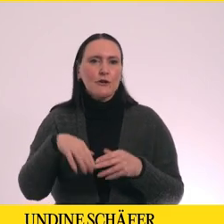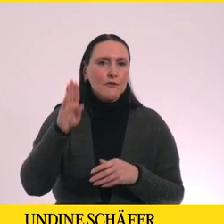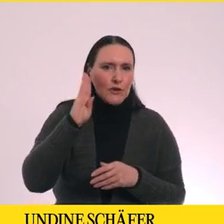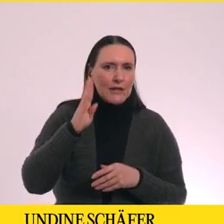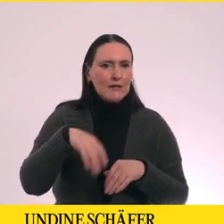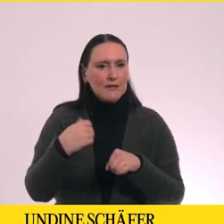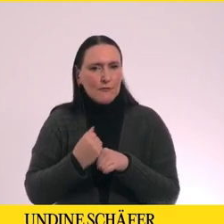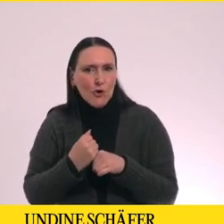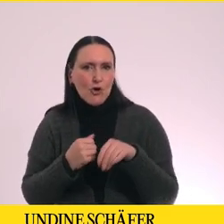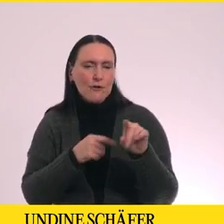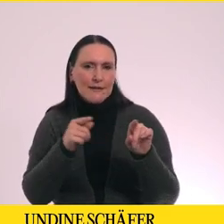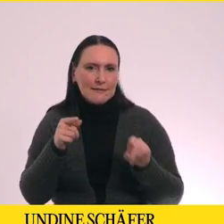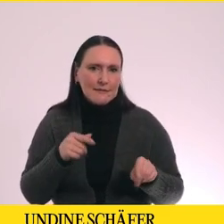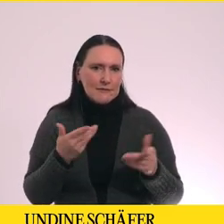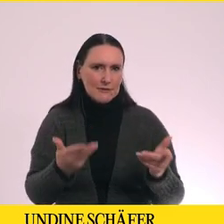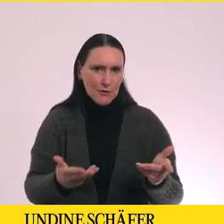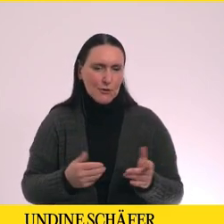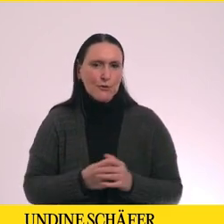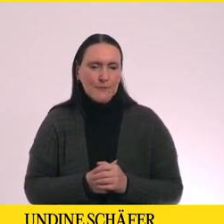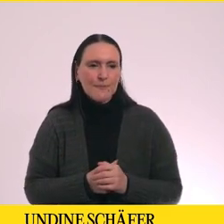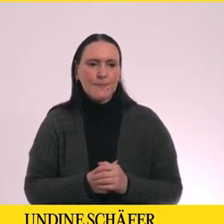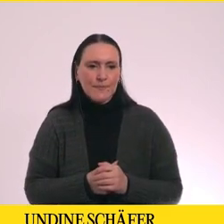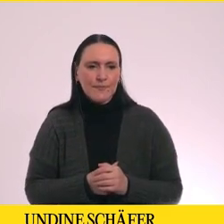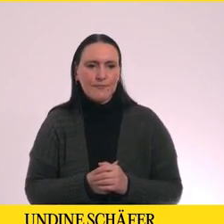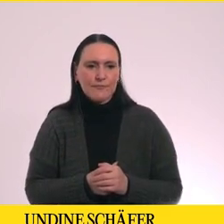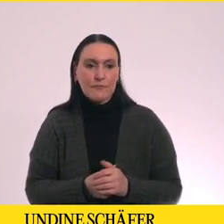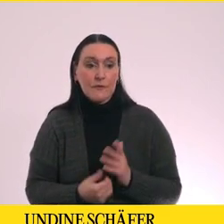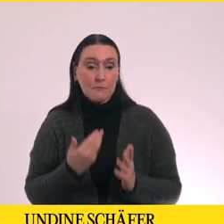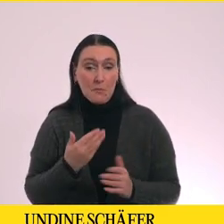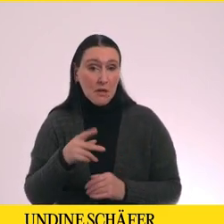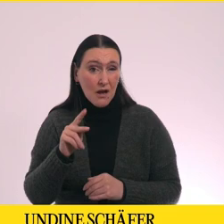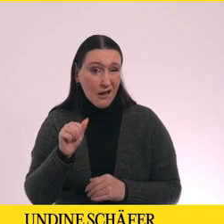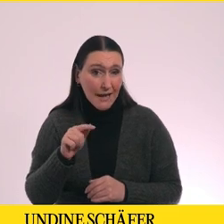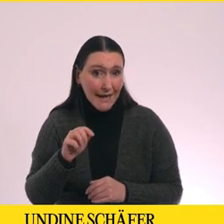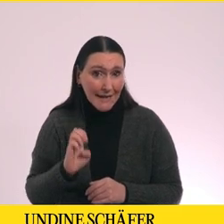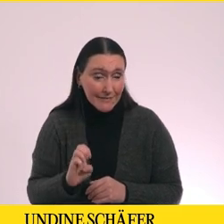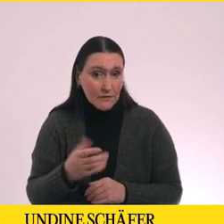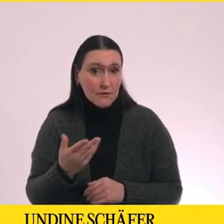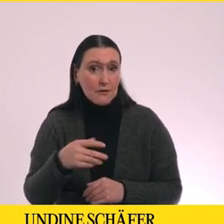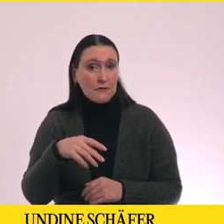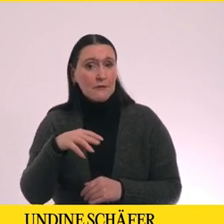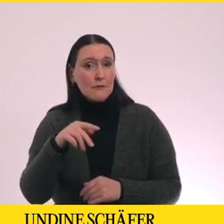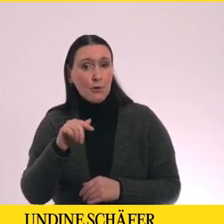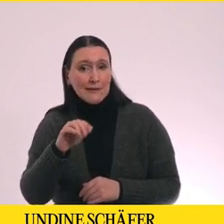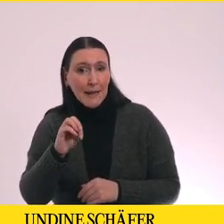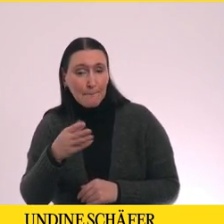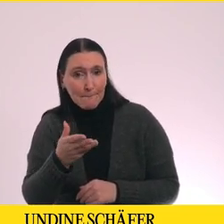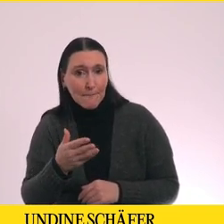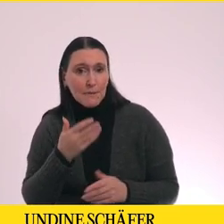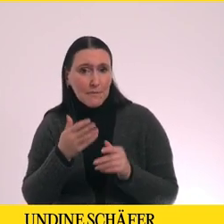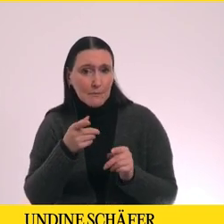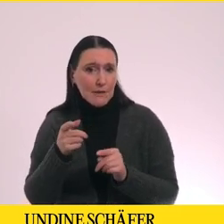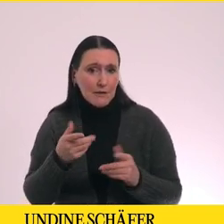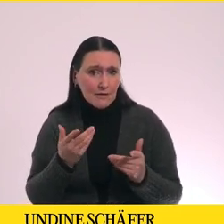wonder, Tim or Mel, if you wanted to say something that struck in the film about words literally slipping through